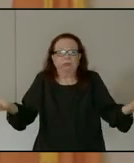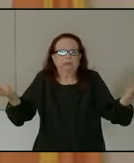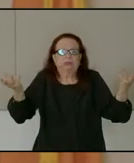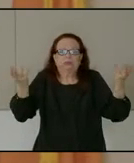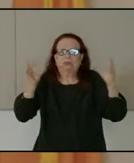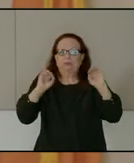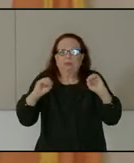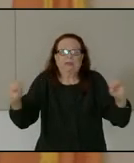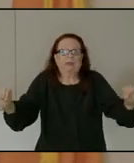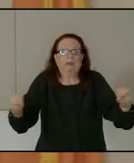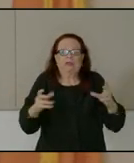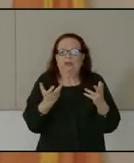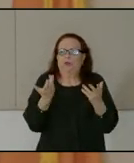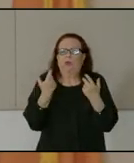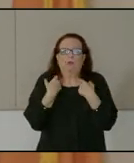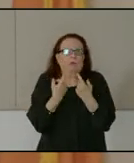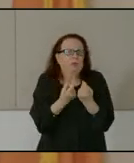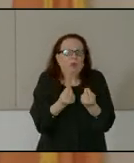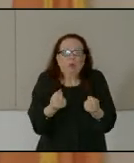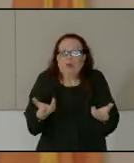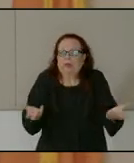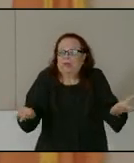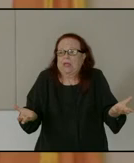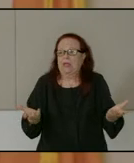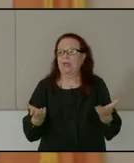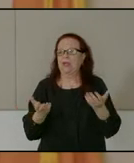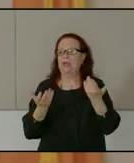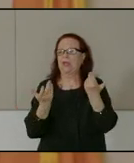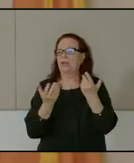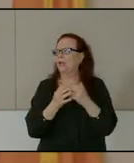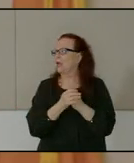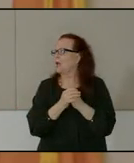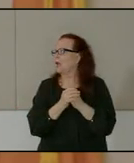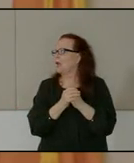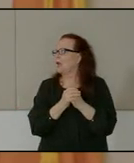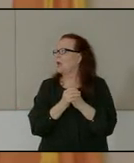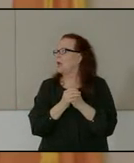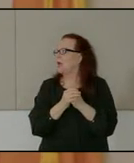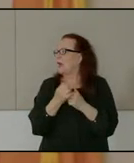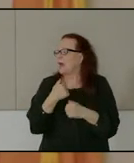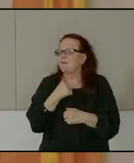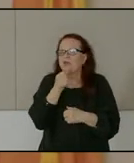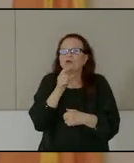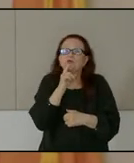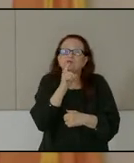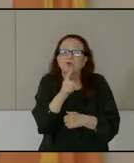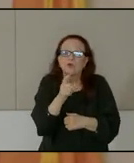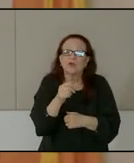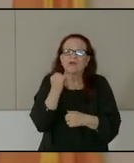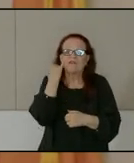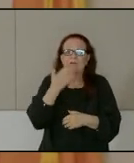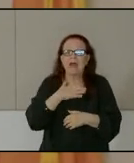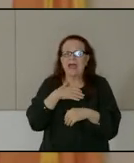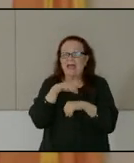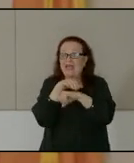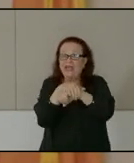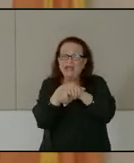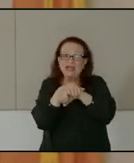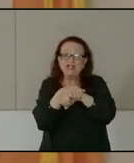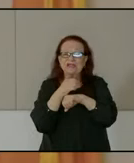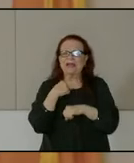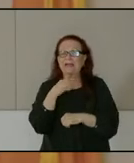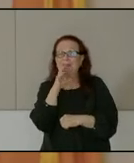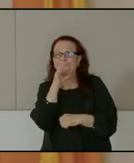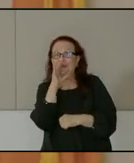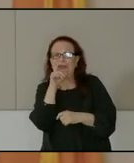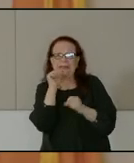what will I do there? How I will find a job, because I wasn't sure if my English enough to